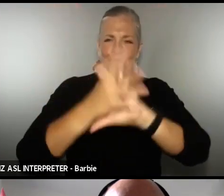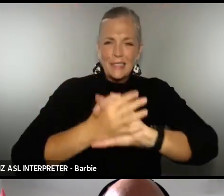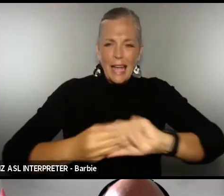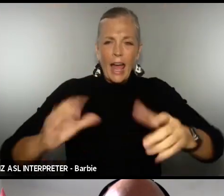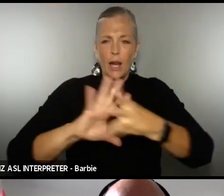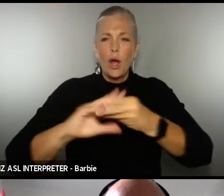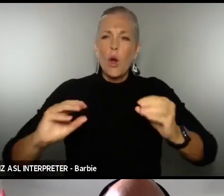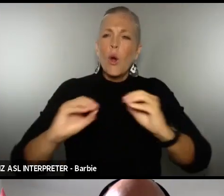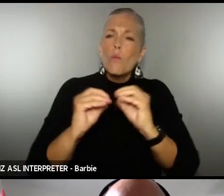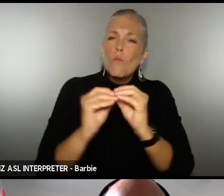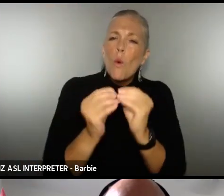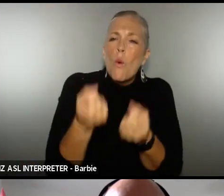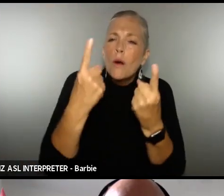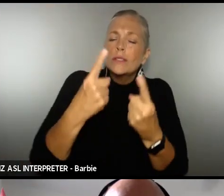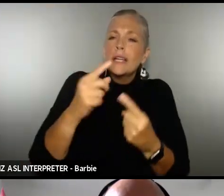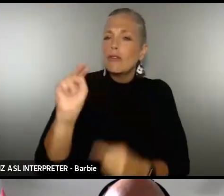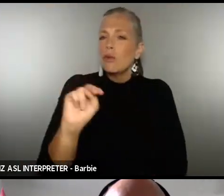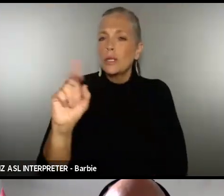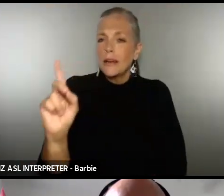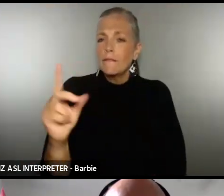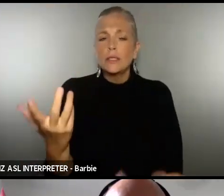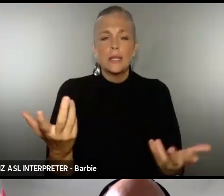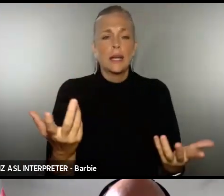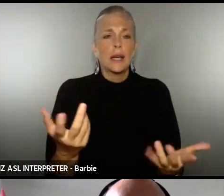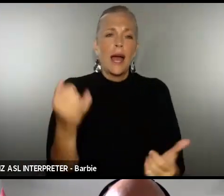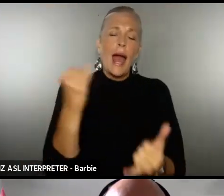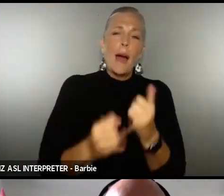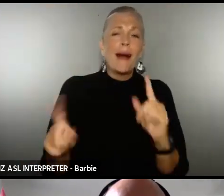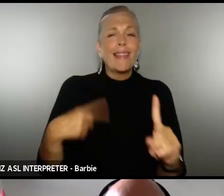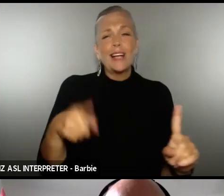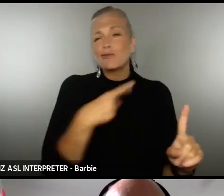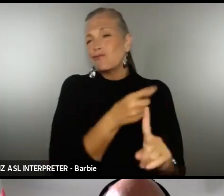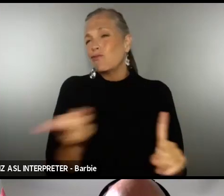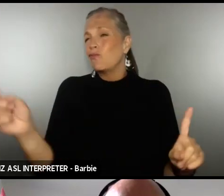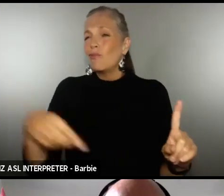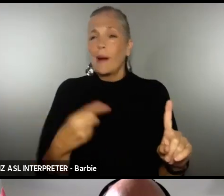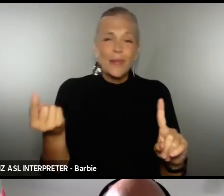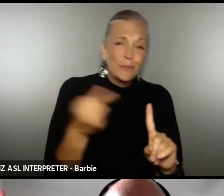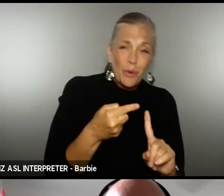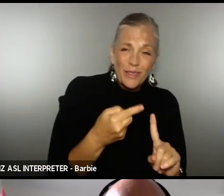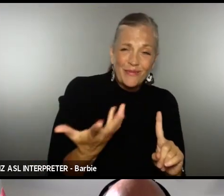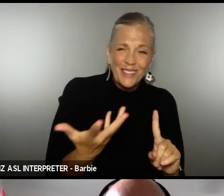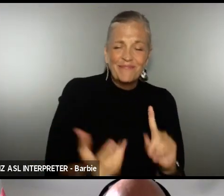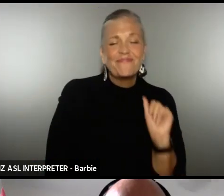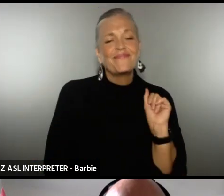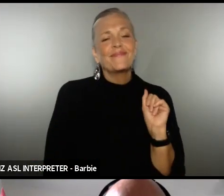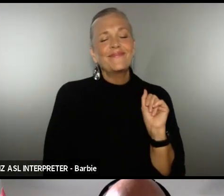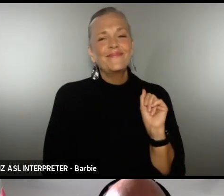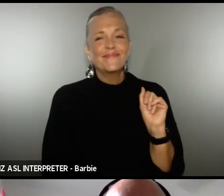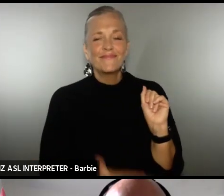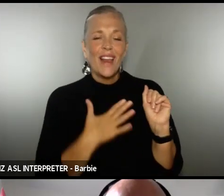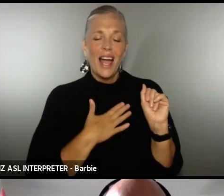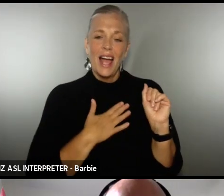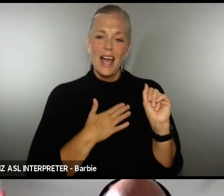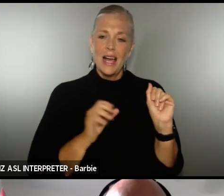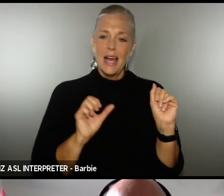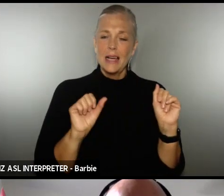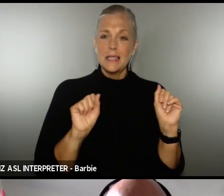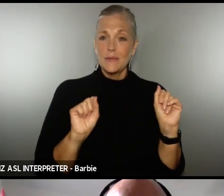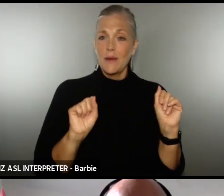understanding of neurodiversity. My last rambling point I think I'd make about it is that I think what Spectrum Theater has taught